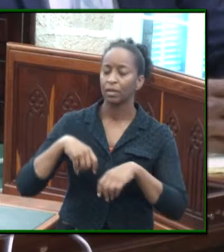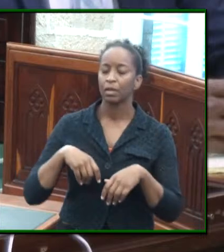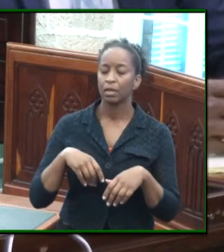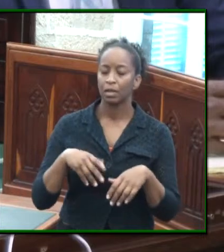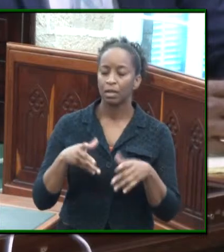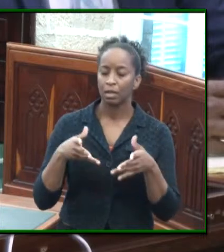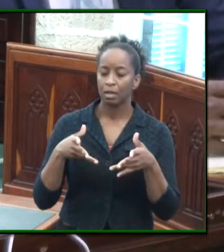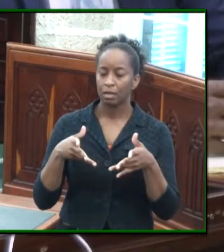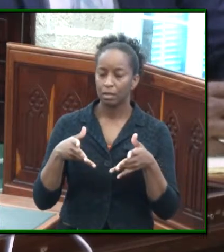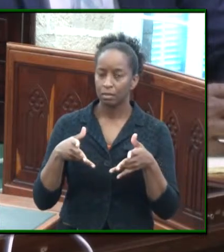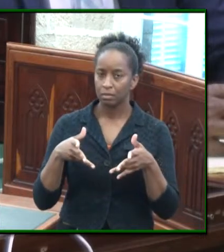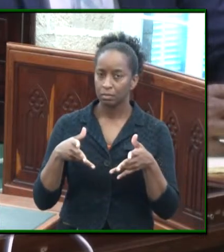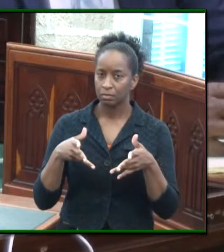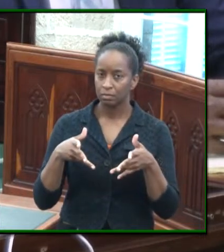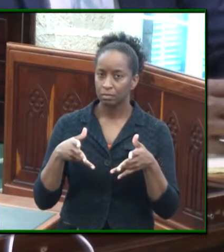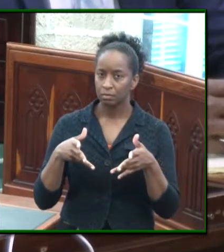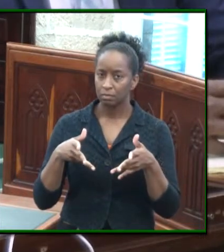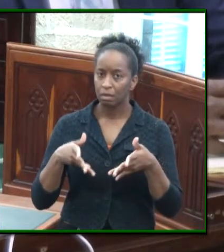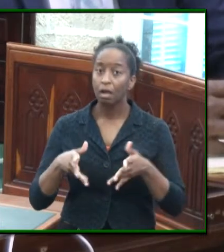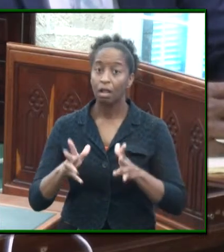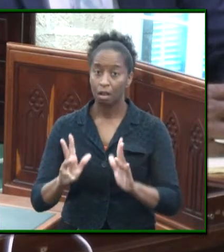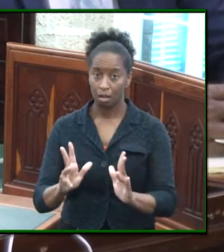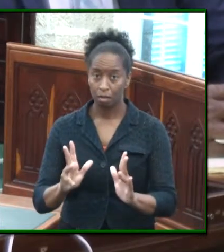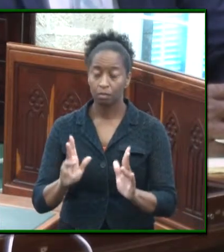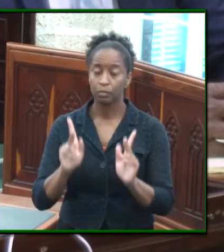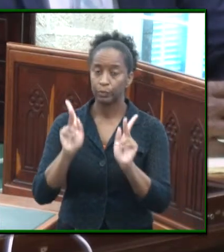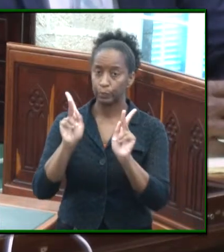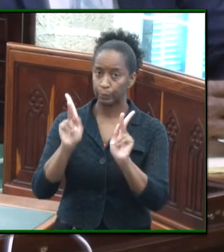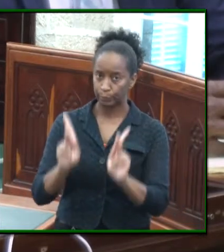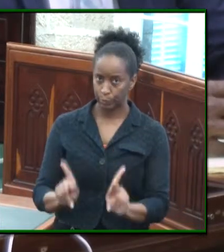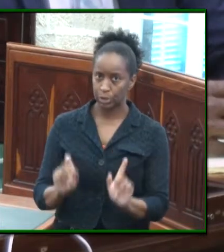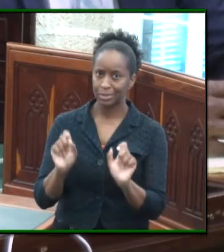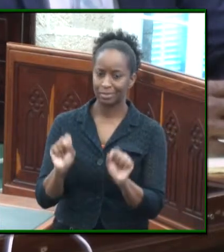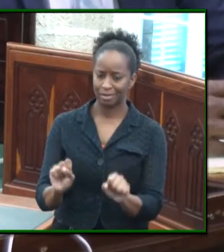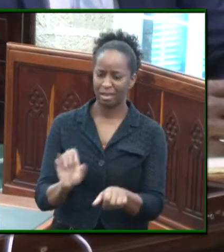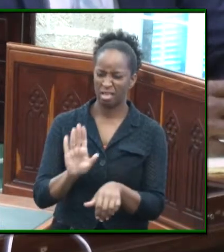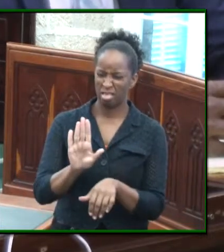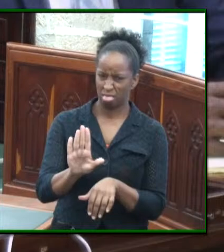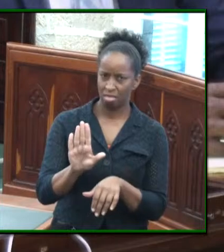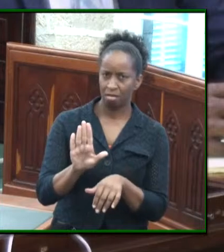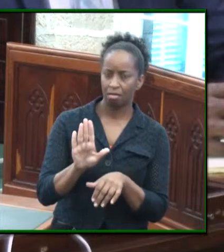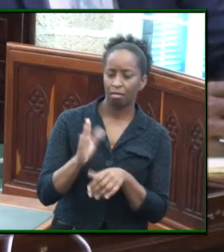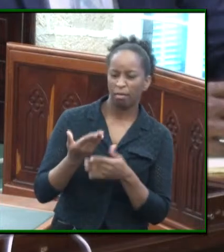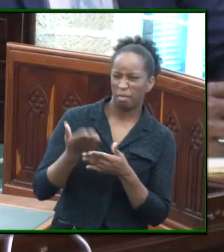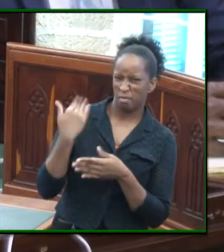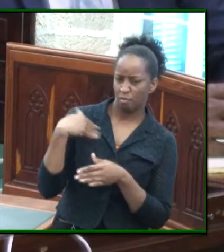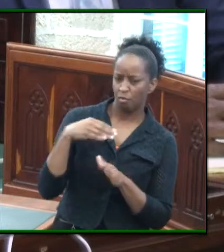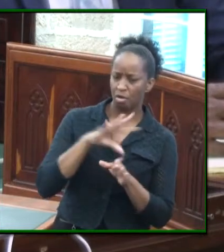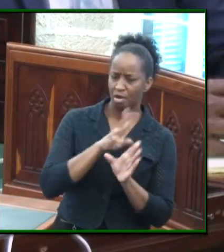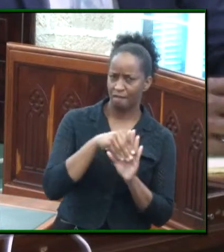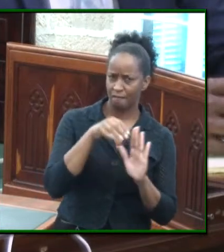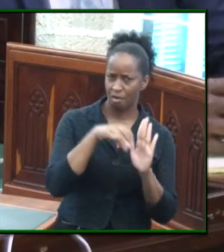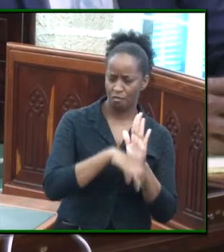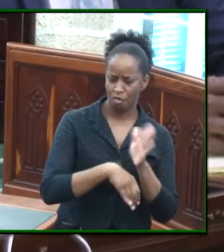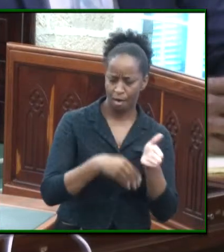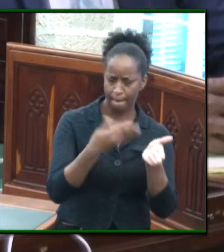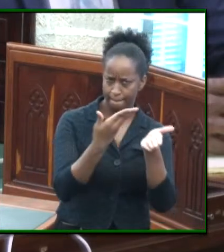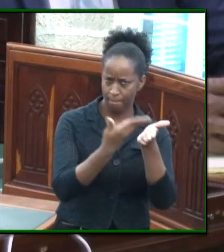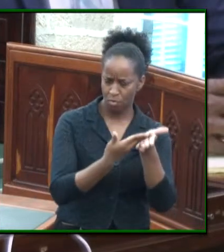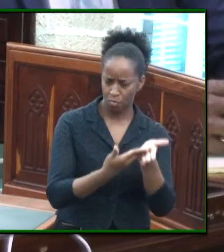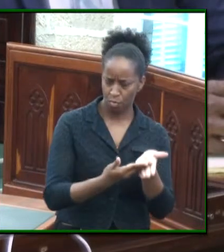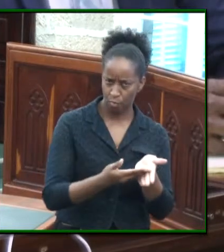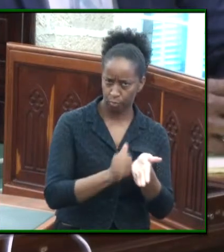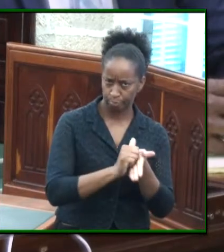pass before a person will be eligible to have their record expunged. In